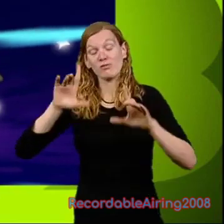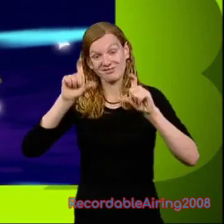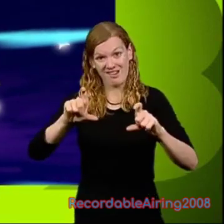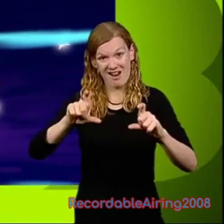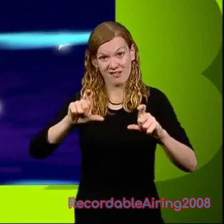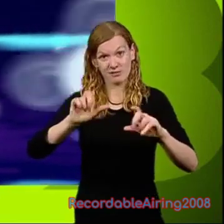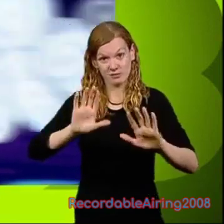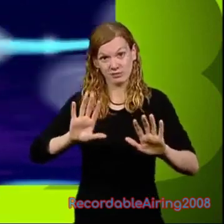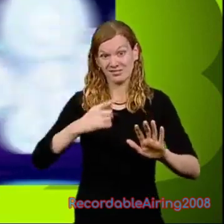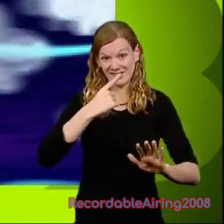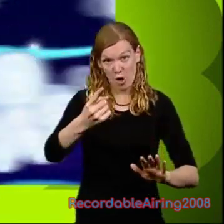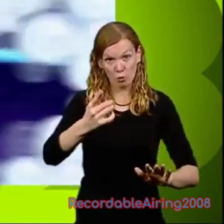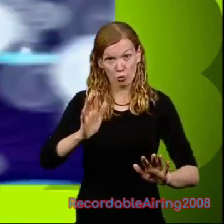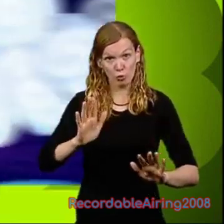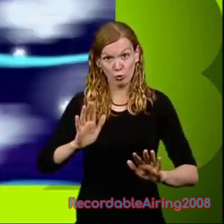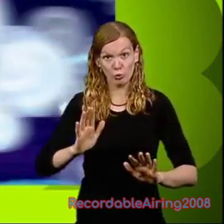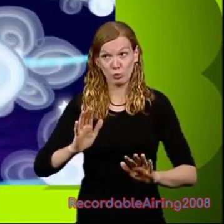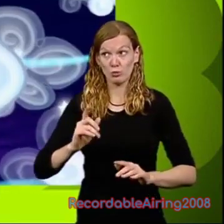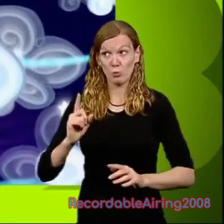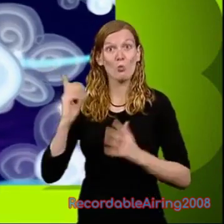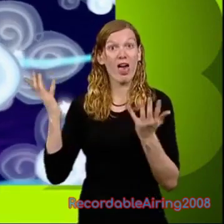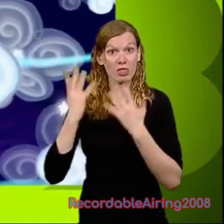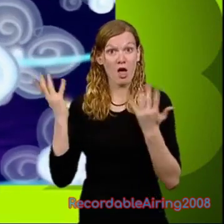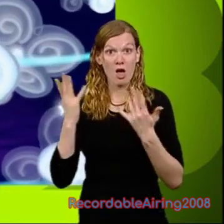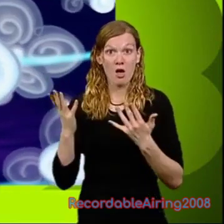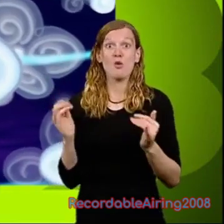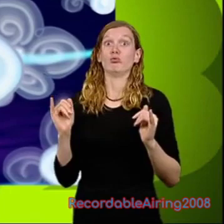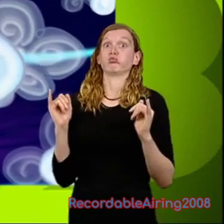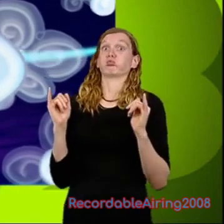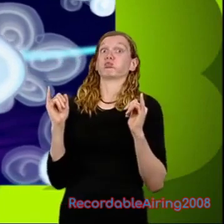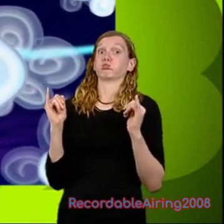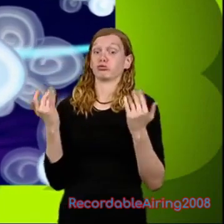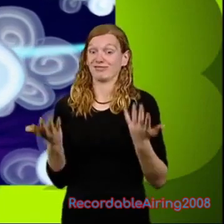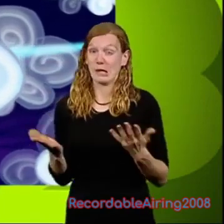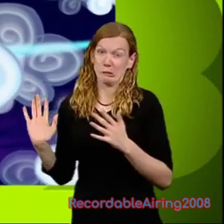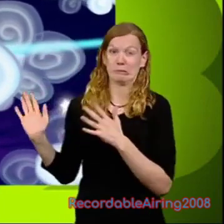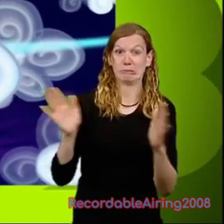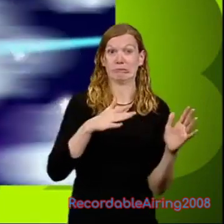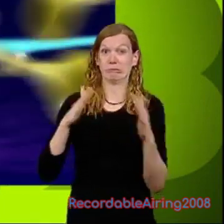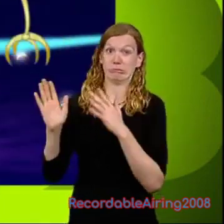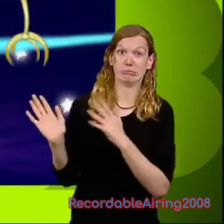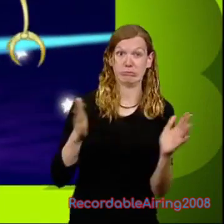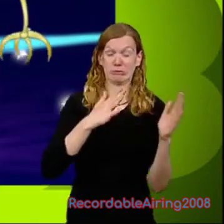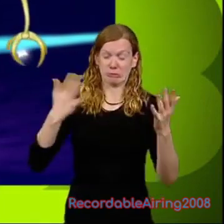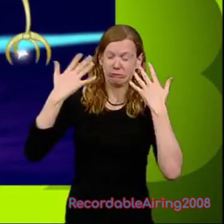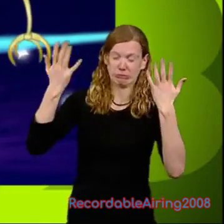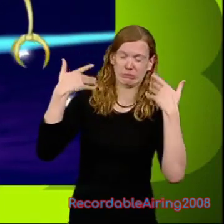weather today will be terribly stormy. There'll be bursts of wind and blasts of